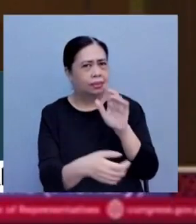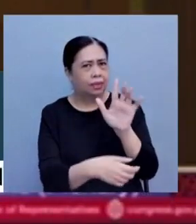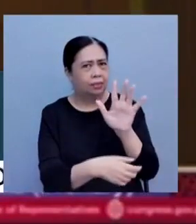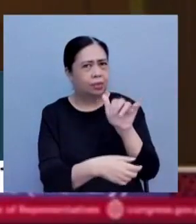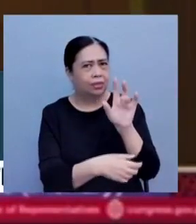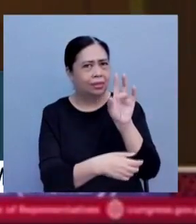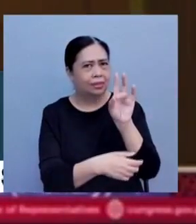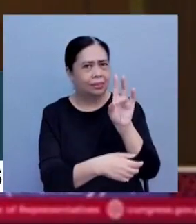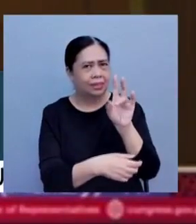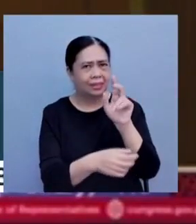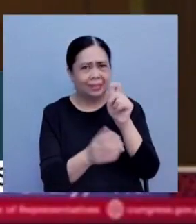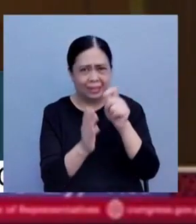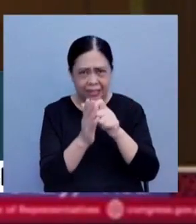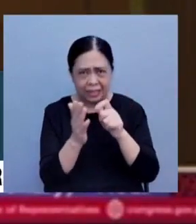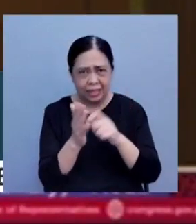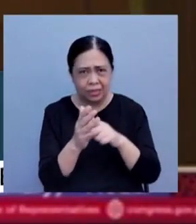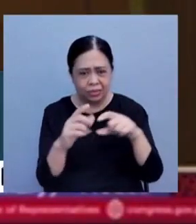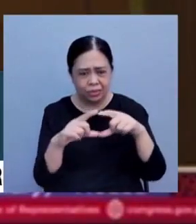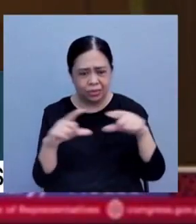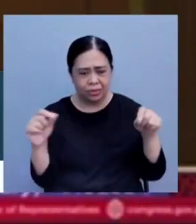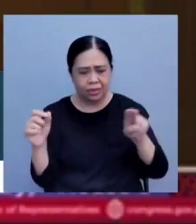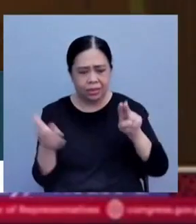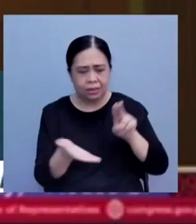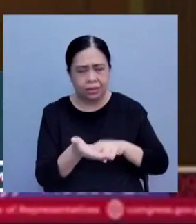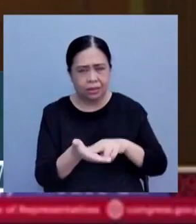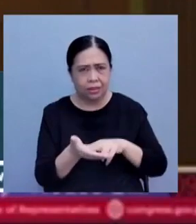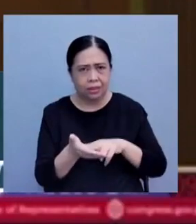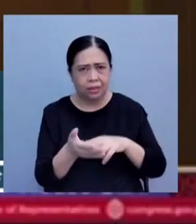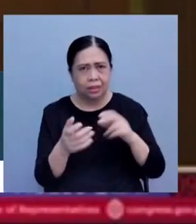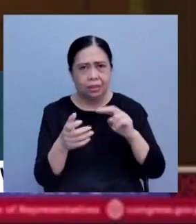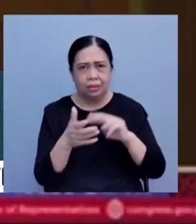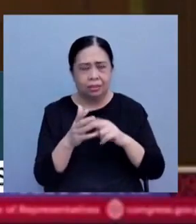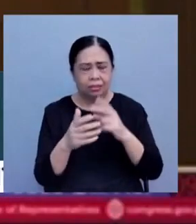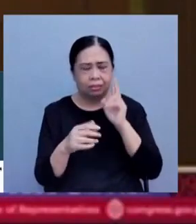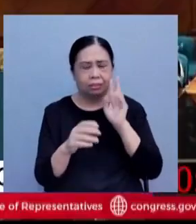trillion peso check habang nakapiring ang ating mga mata.